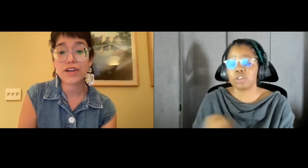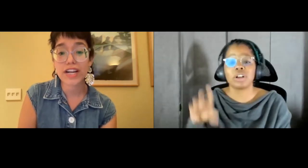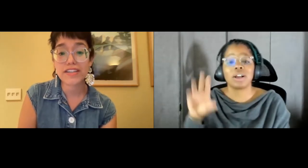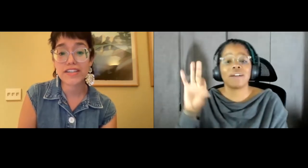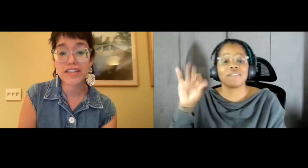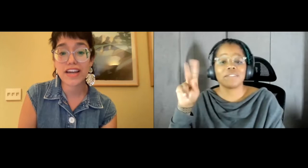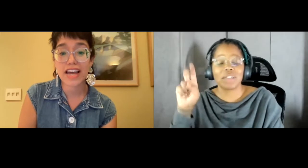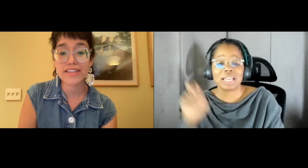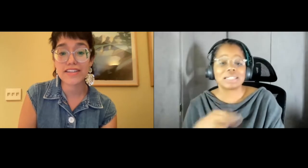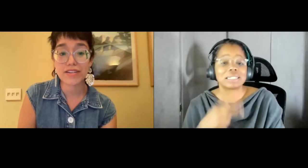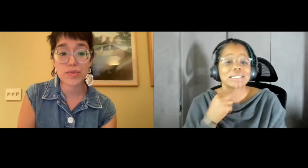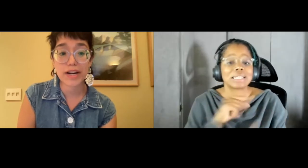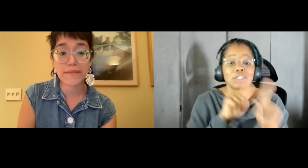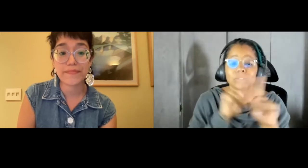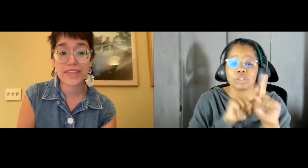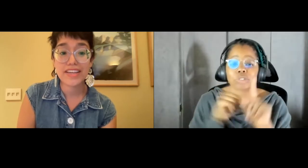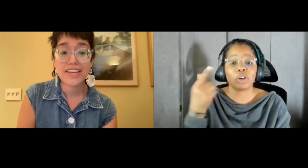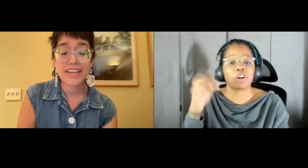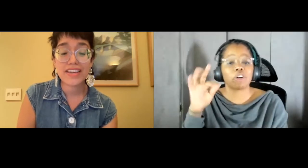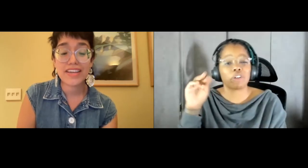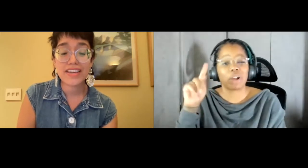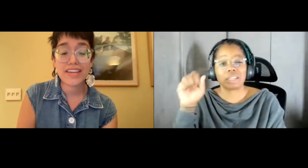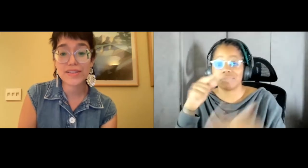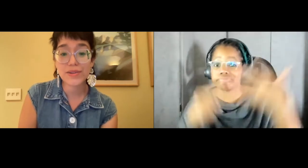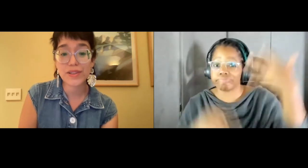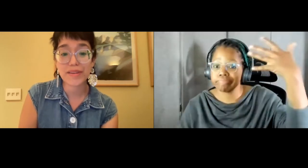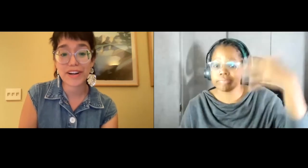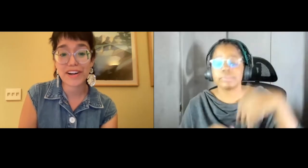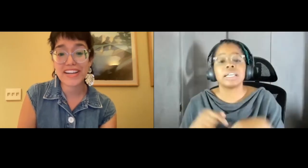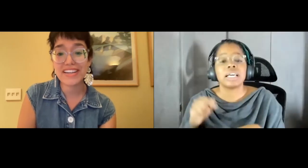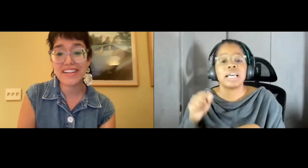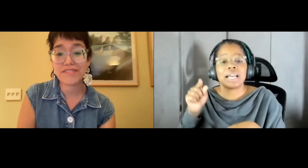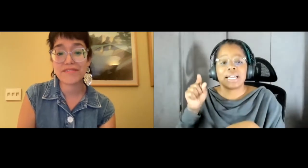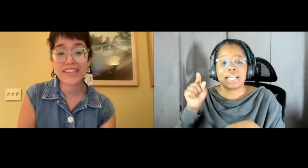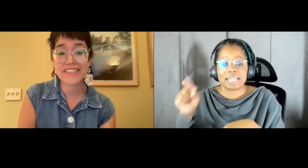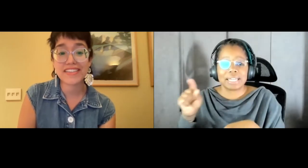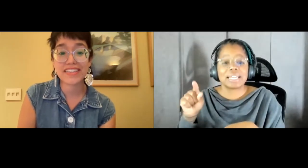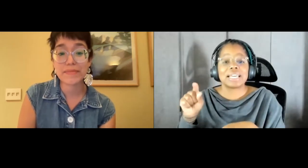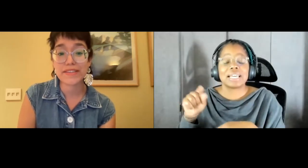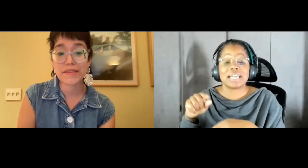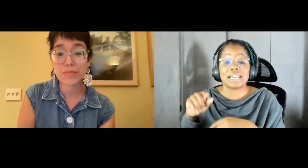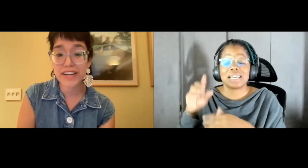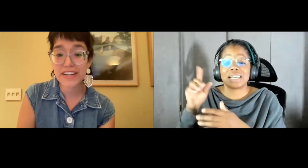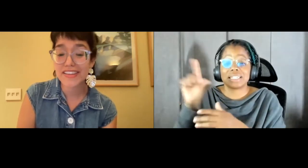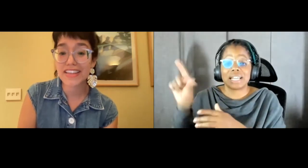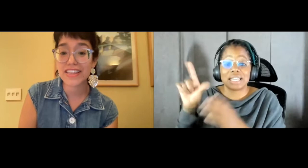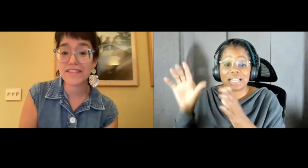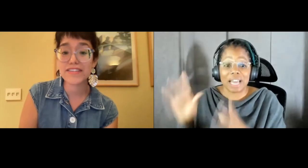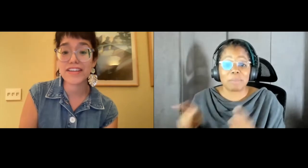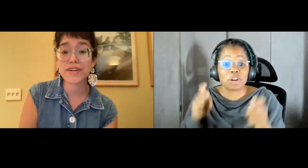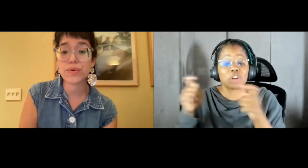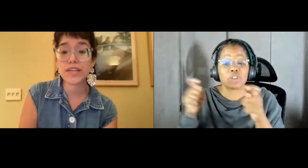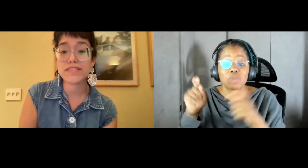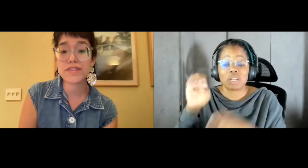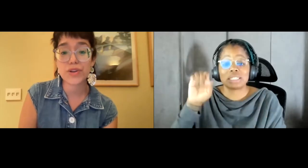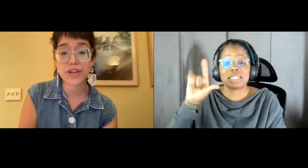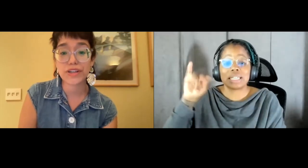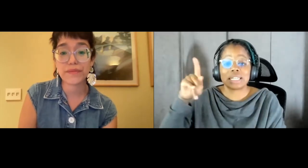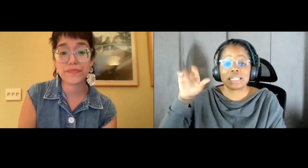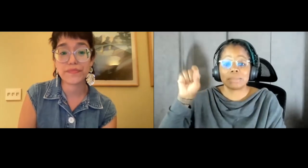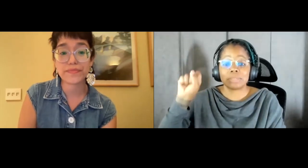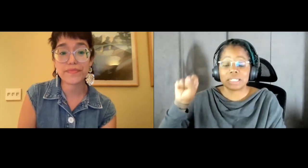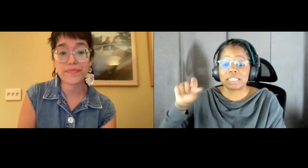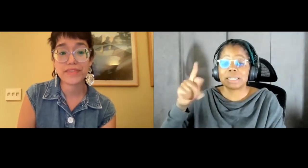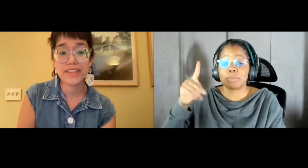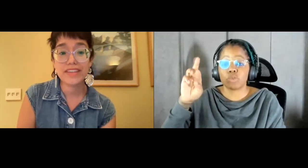Star, Granta, and elsewhere. He is a high school librarian, runs Ellipsis Press, and lives in Queens, New York.